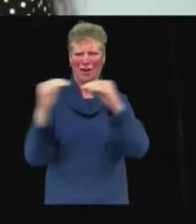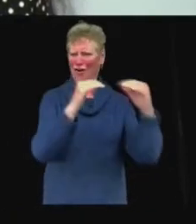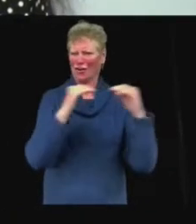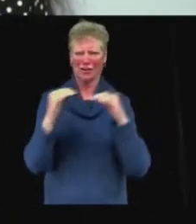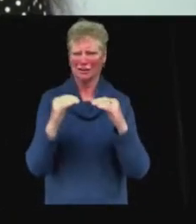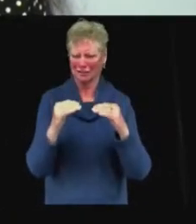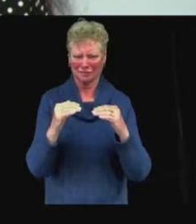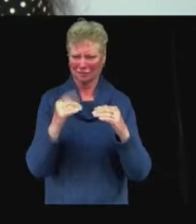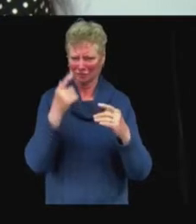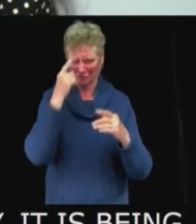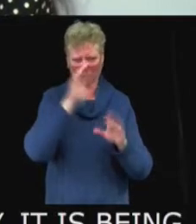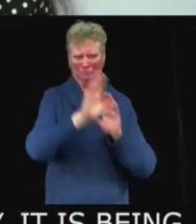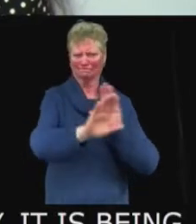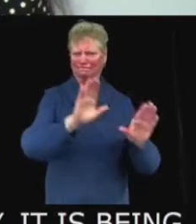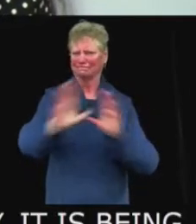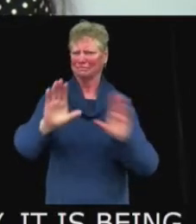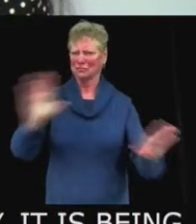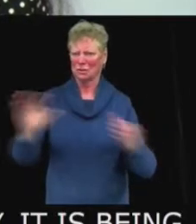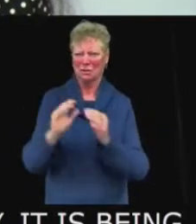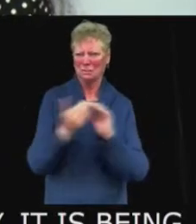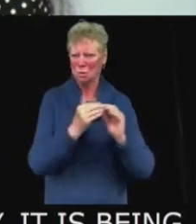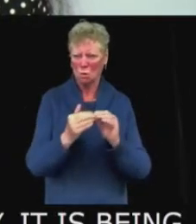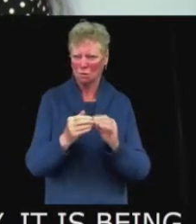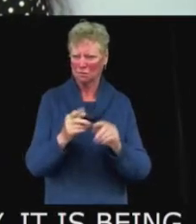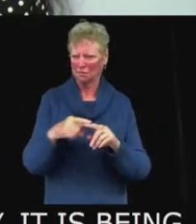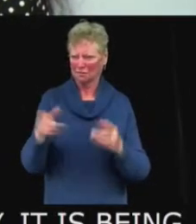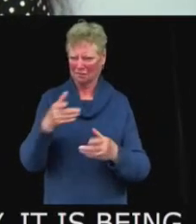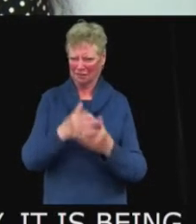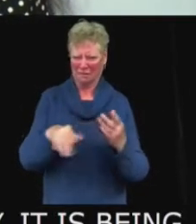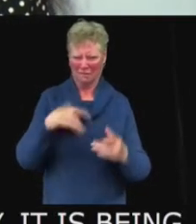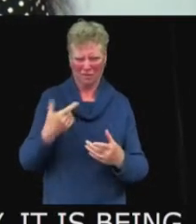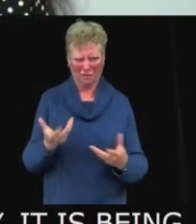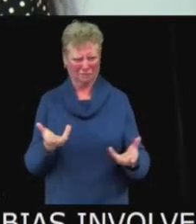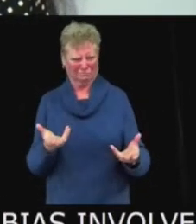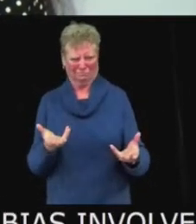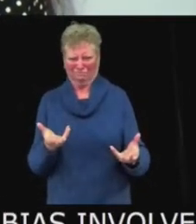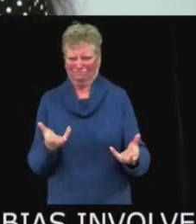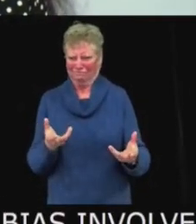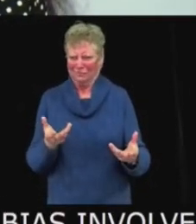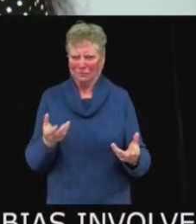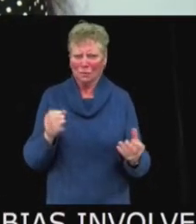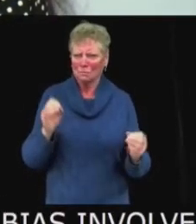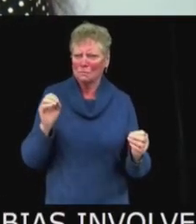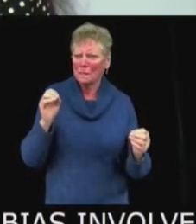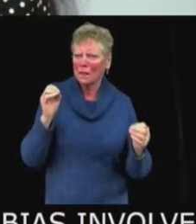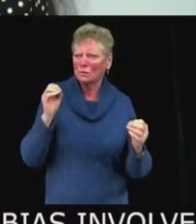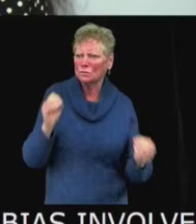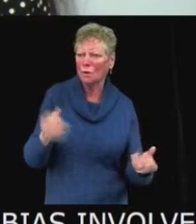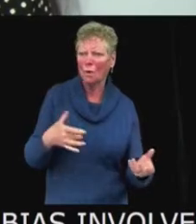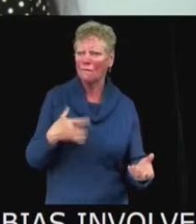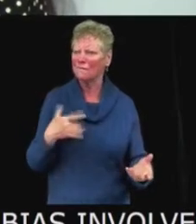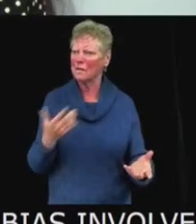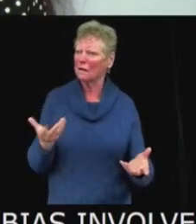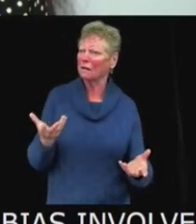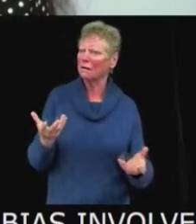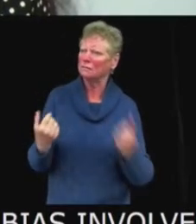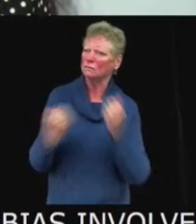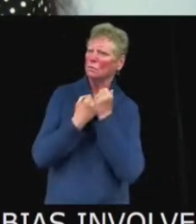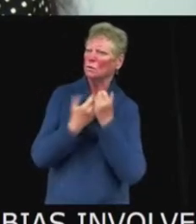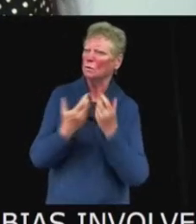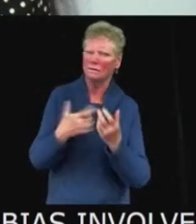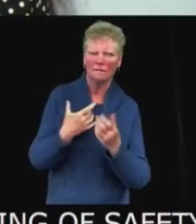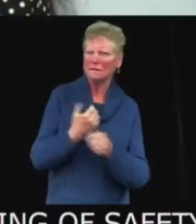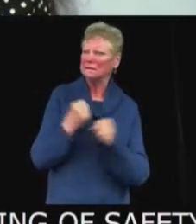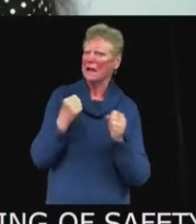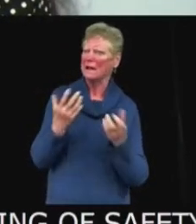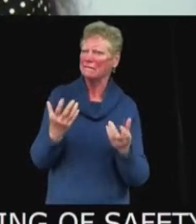their community, that there is bias involved in that policing, and that they are not receiving a feeling of safety from that, and it's not, you